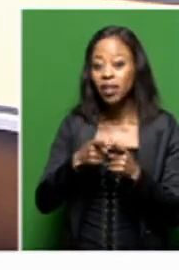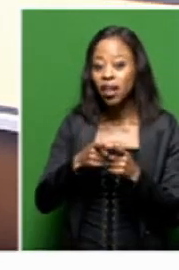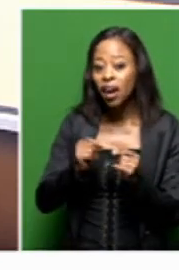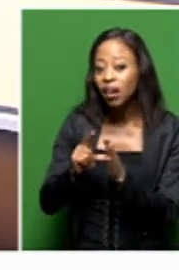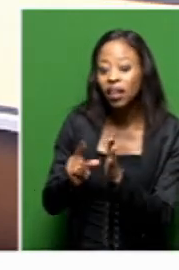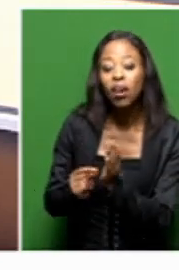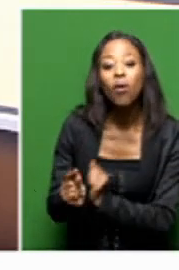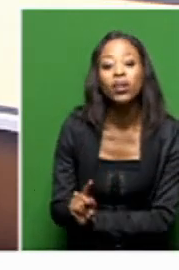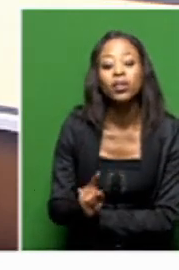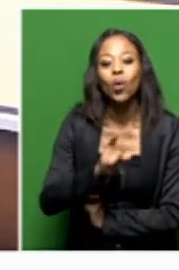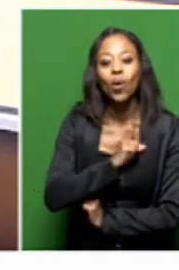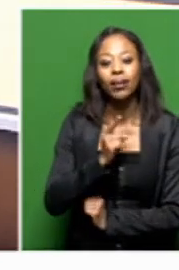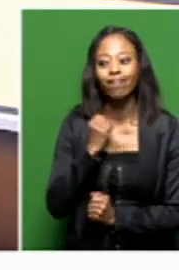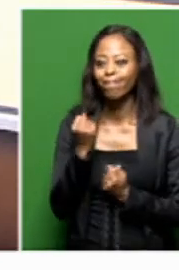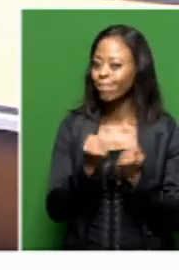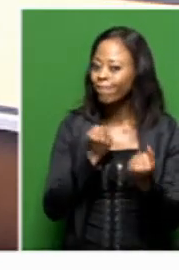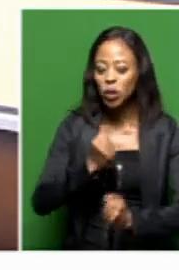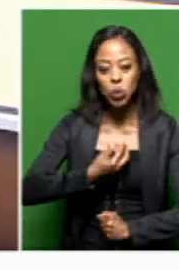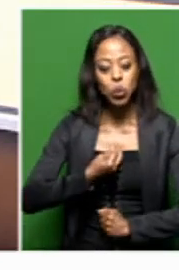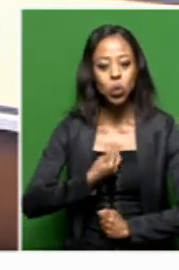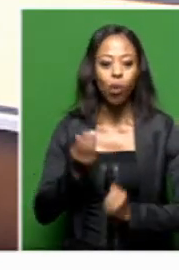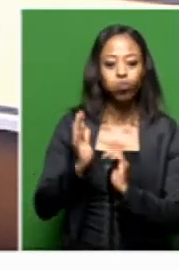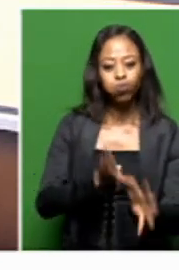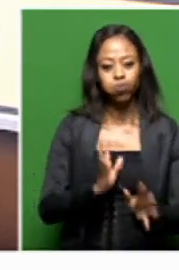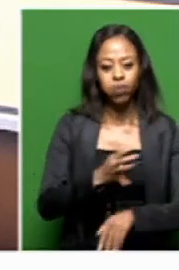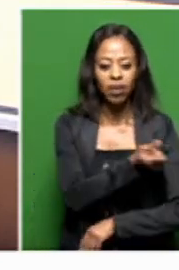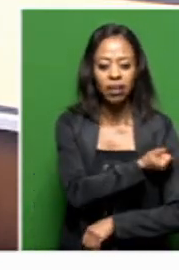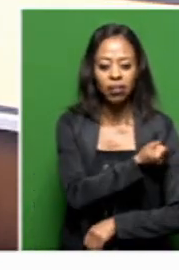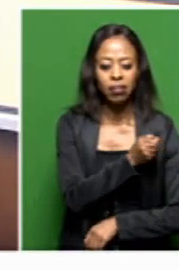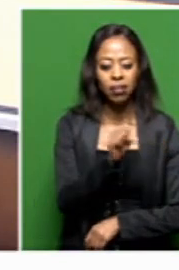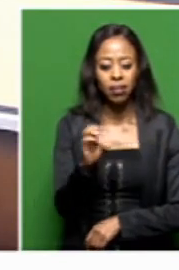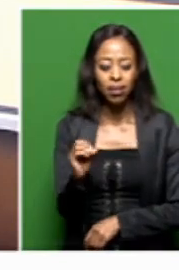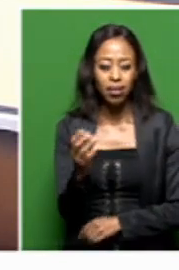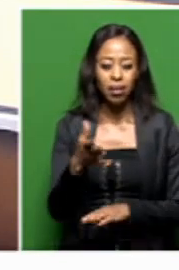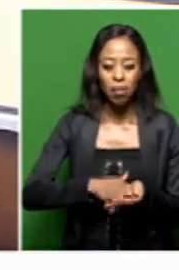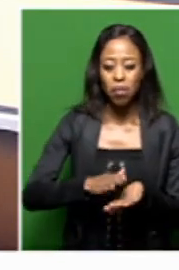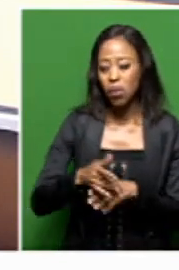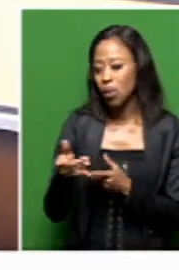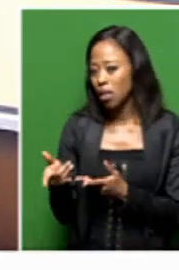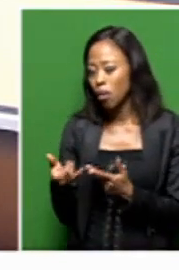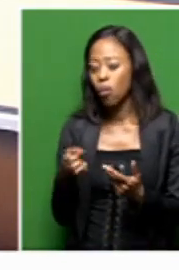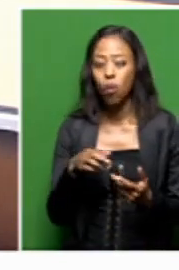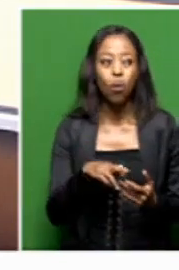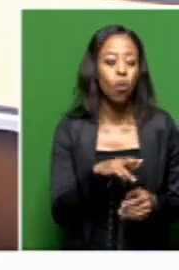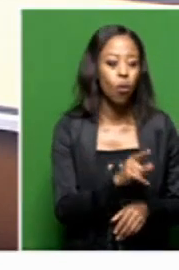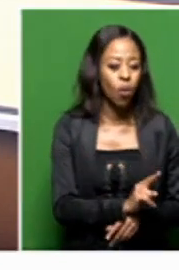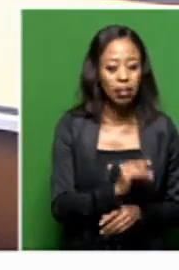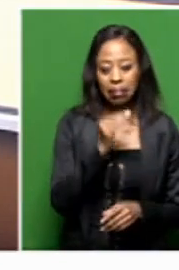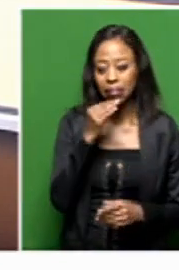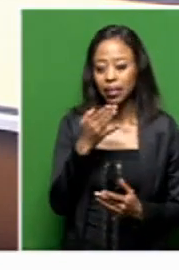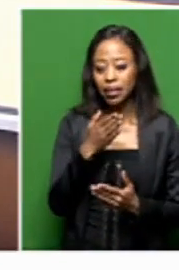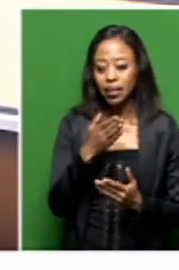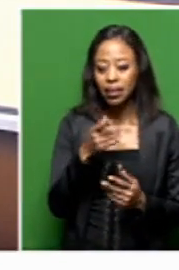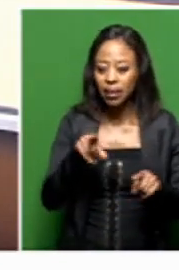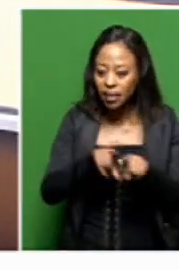get younger people, for example, to come out and vaccinate? Much to do there on that front? Are we having to throw away some